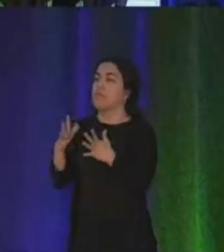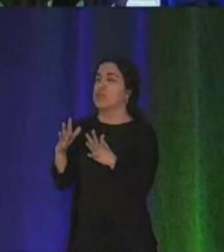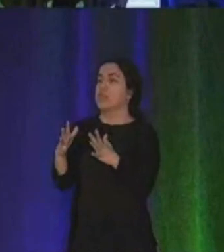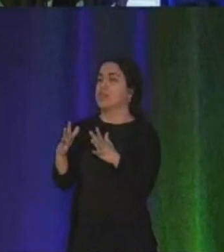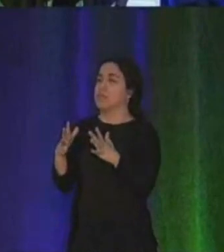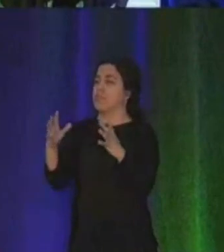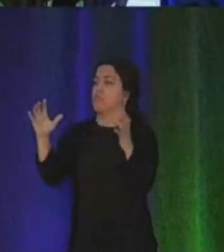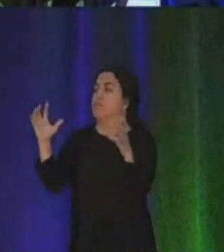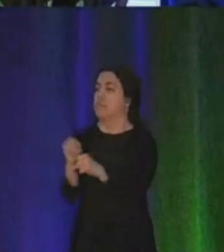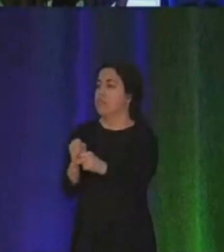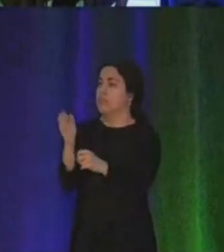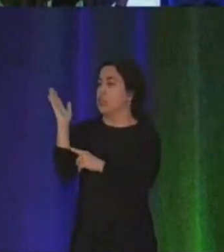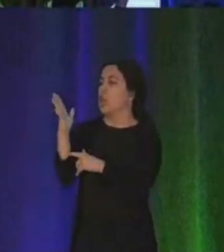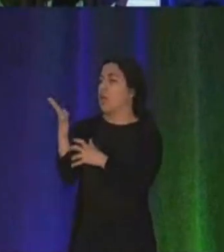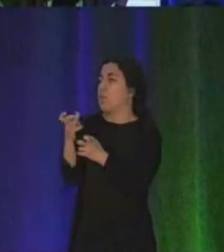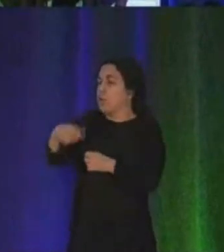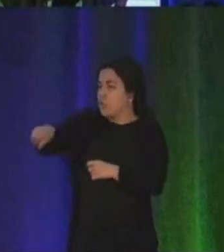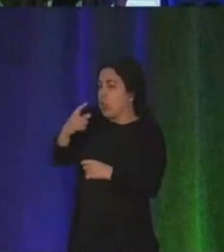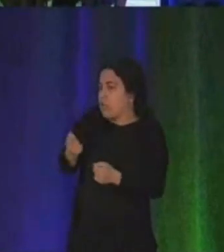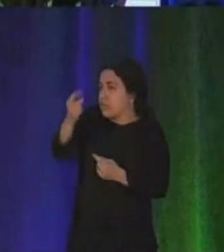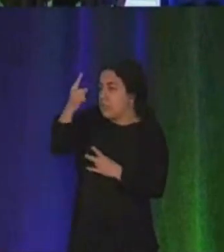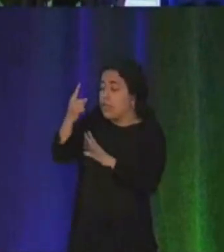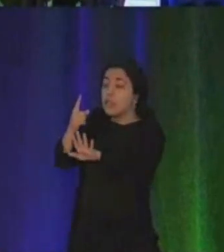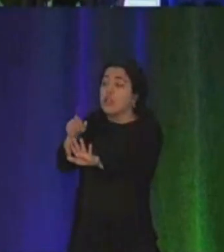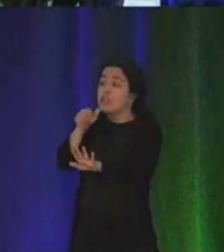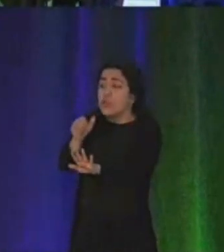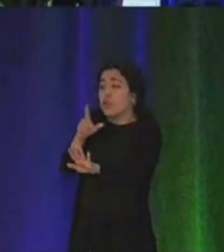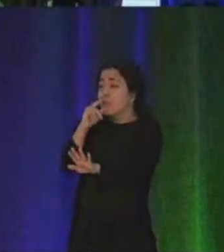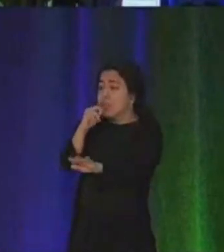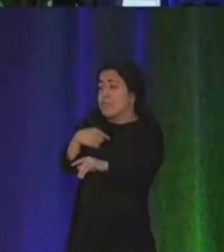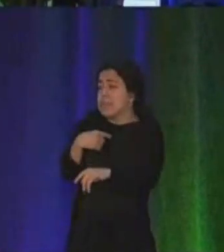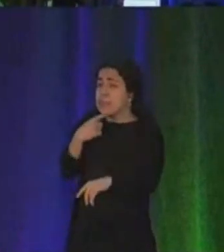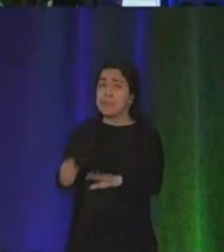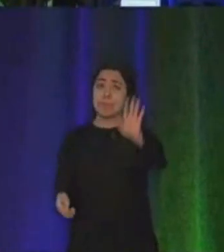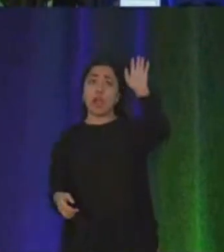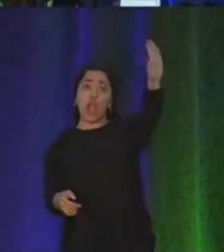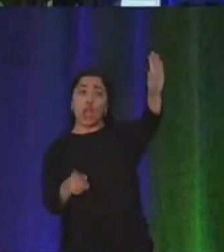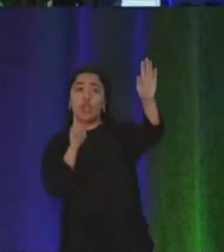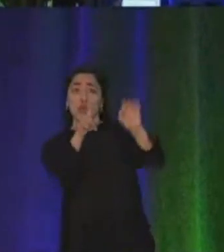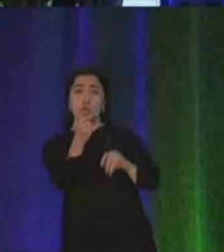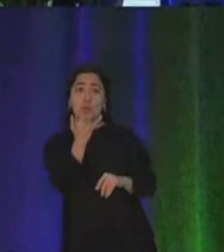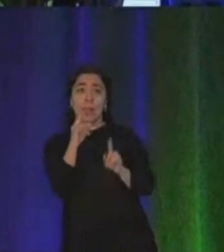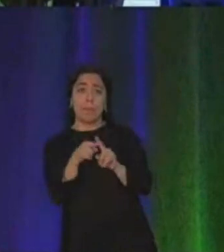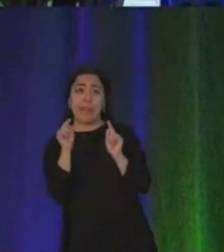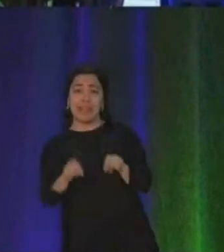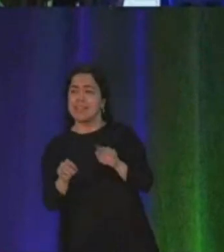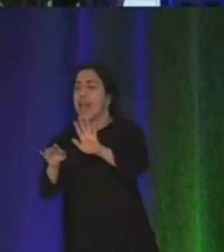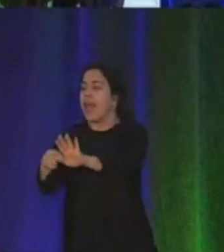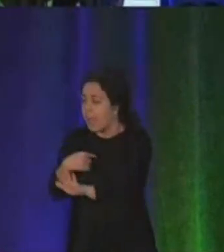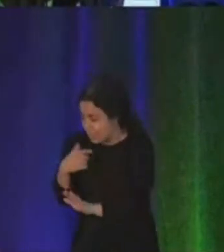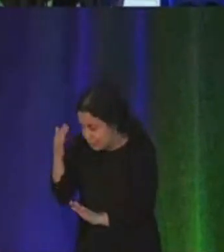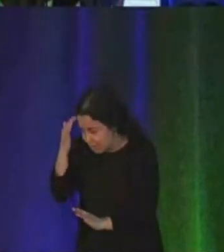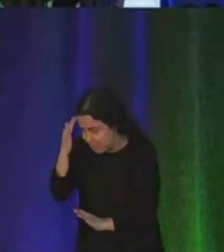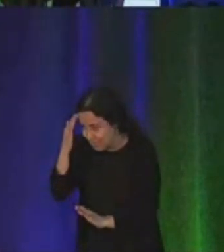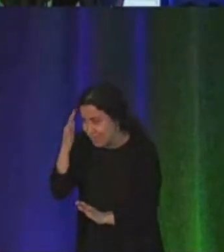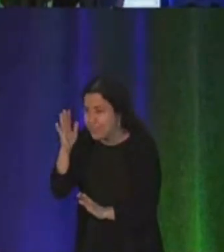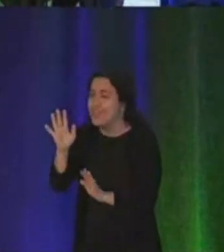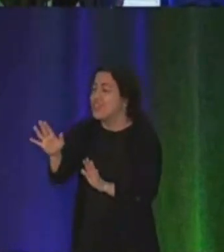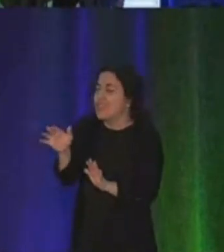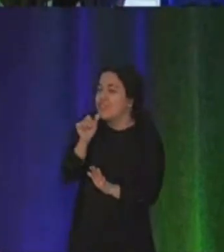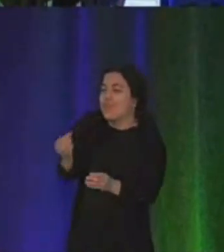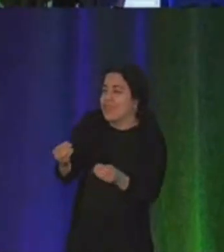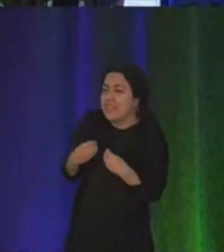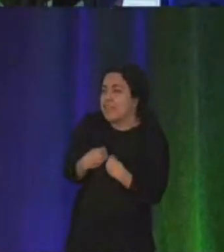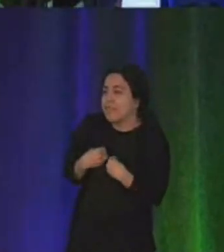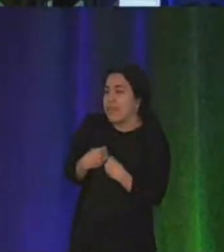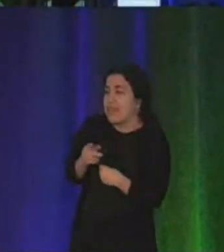talk is, digestible. Do not tweet at me being like, well, technically, you were wrong about this. I know. Yeah, exactly. Don't give me the